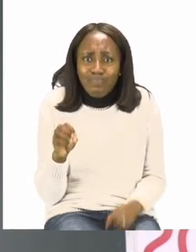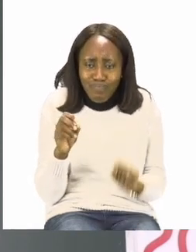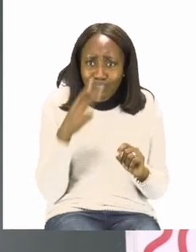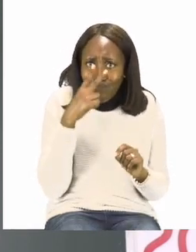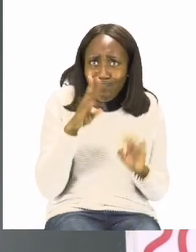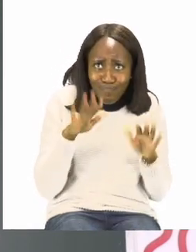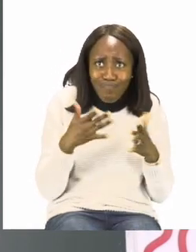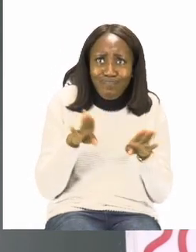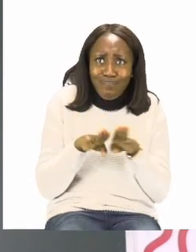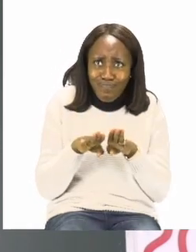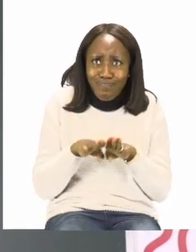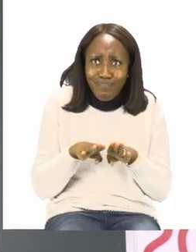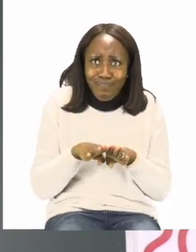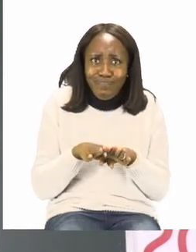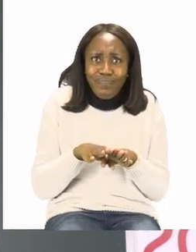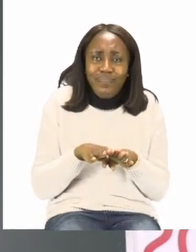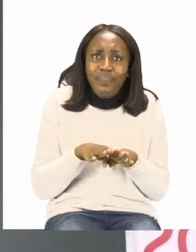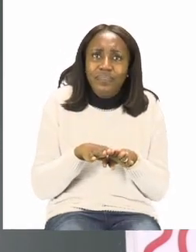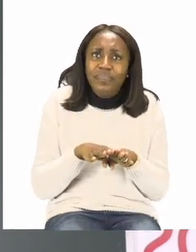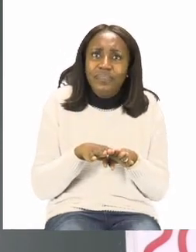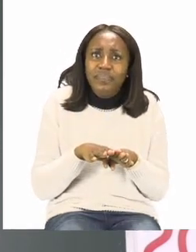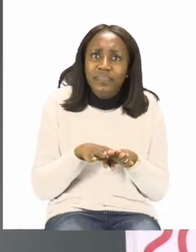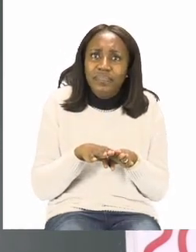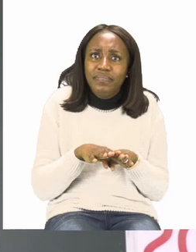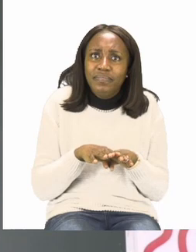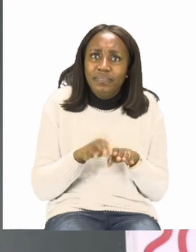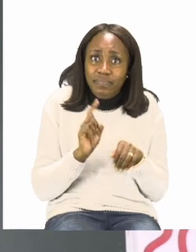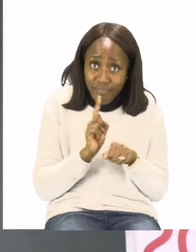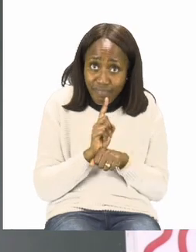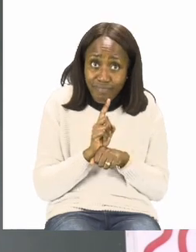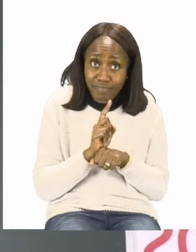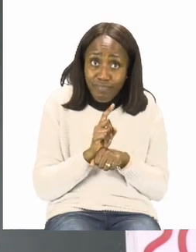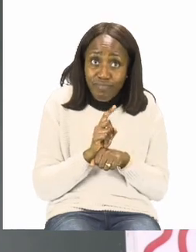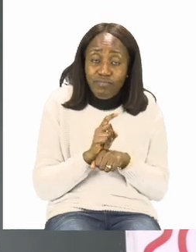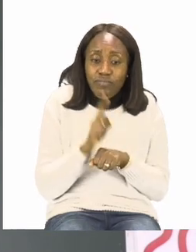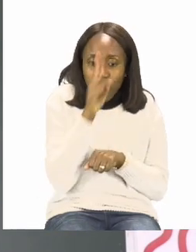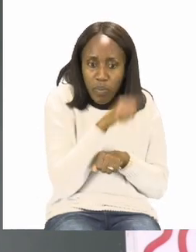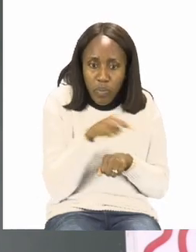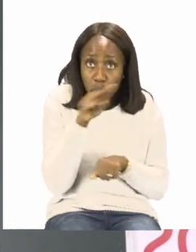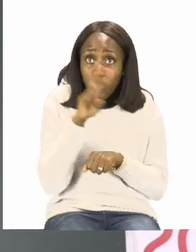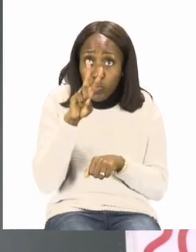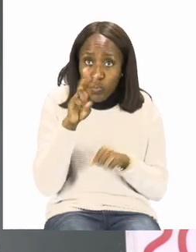box. So, we need to first draw two